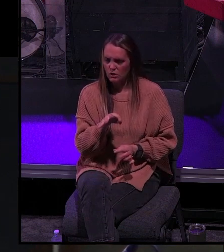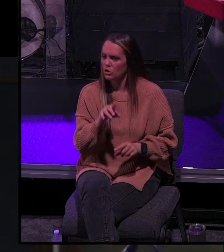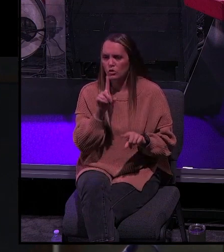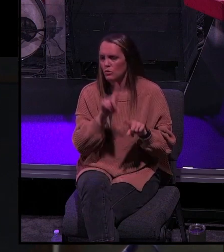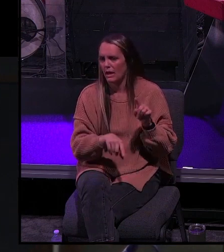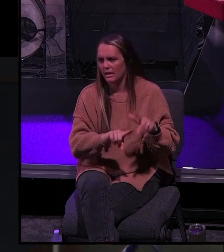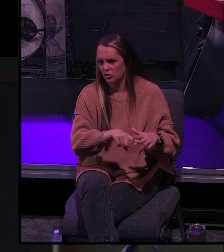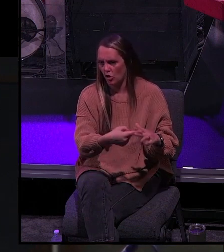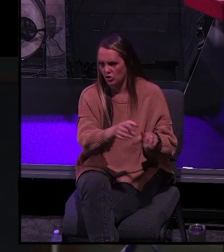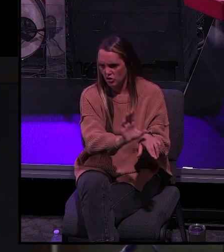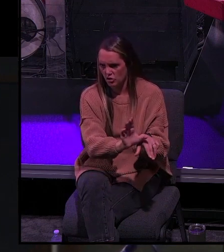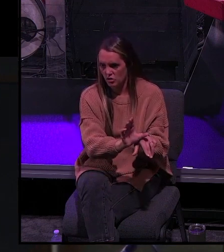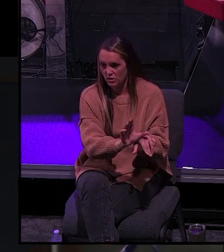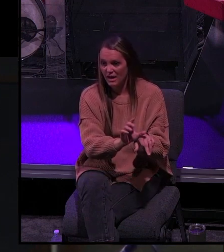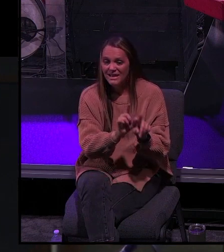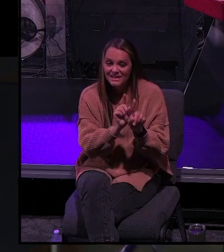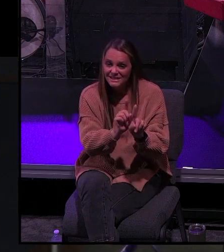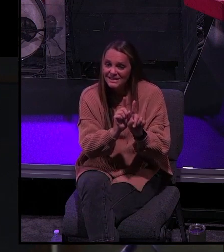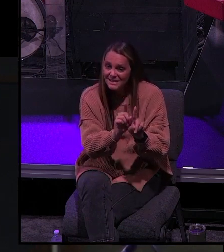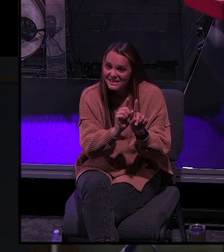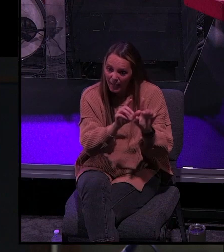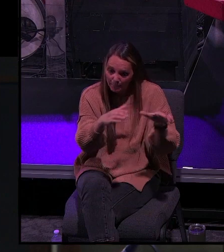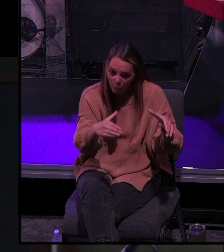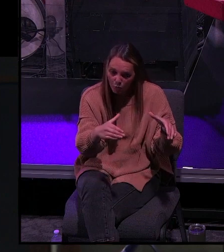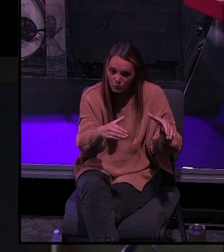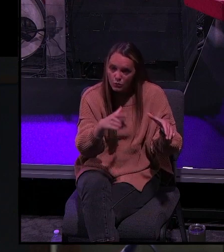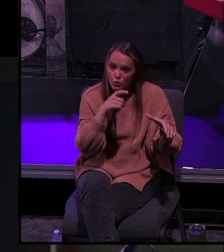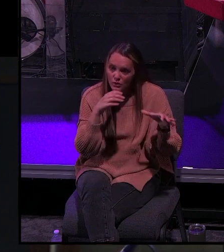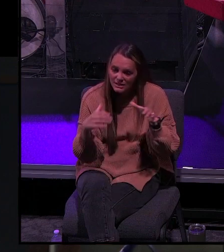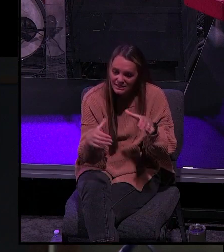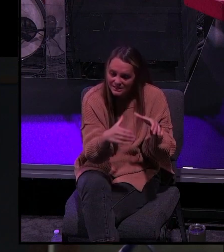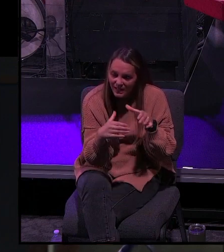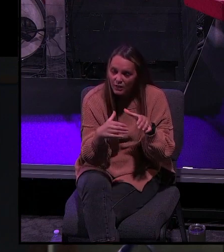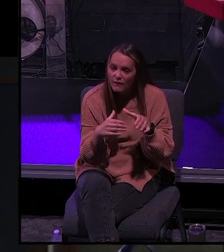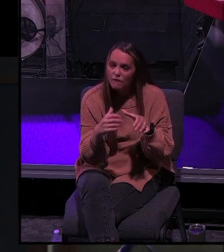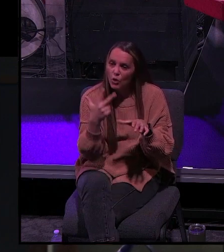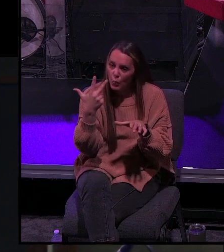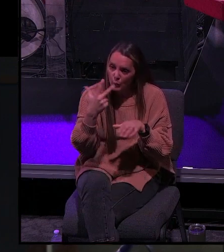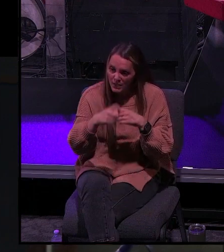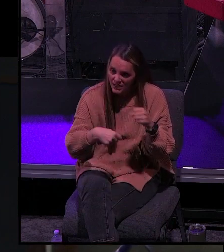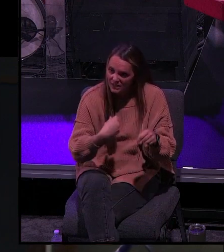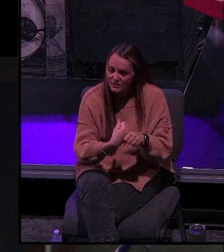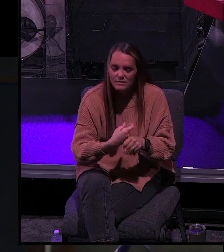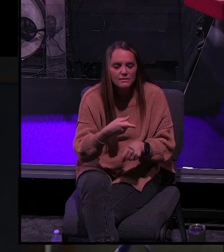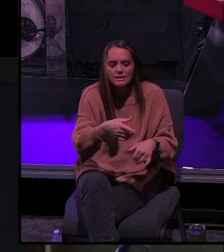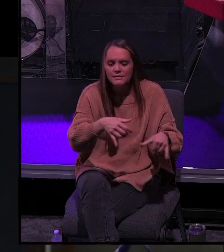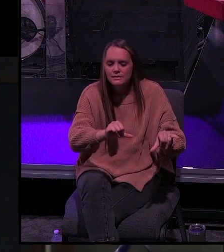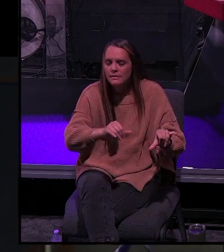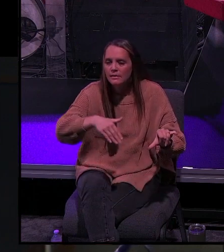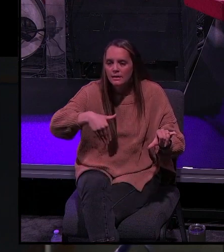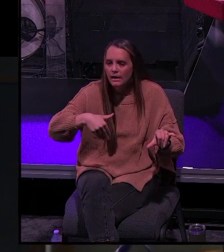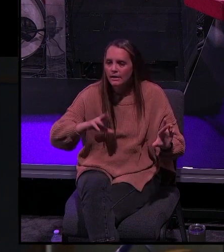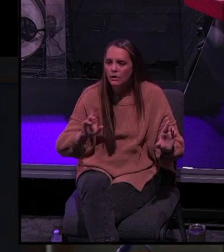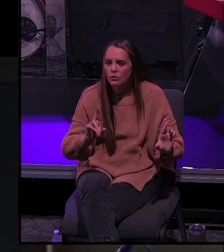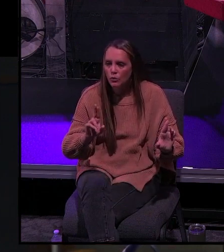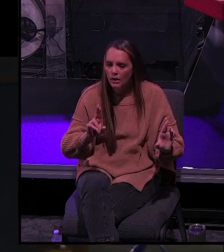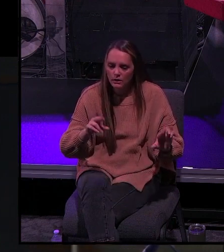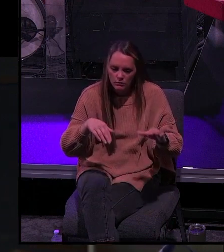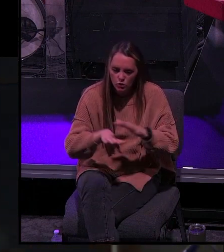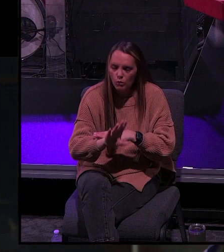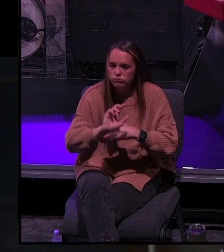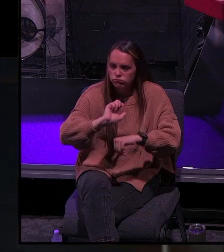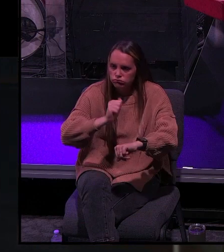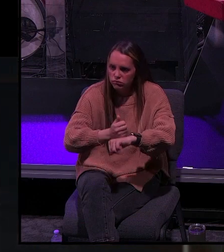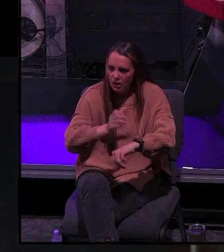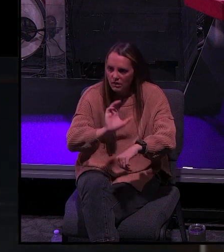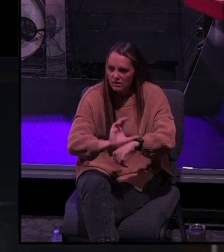with Jesus day in, day out for 3 years did not have what they needed still to start the church. They'd seen